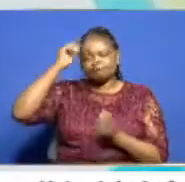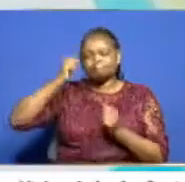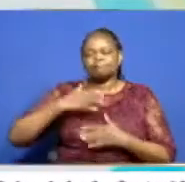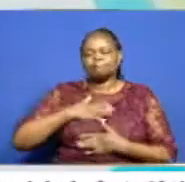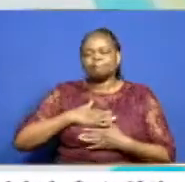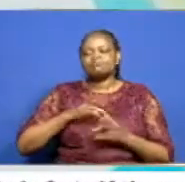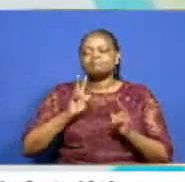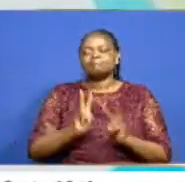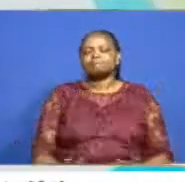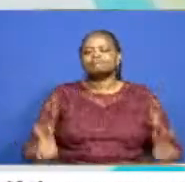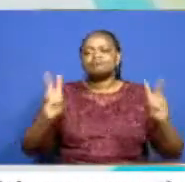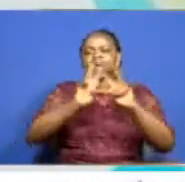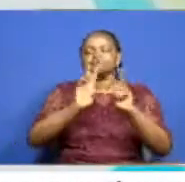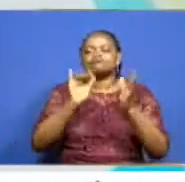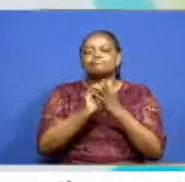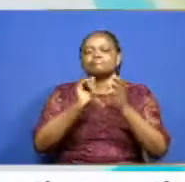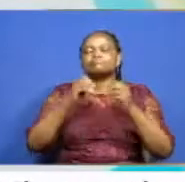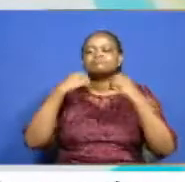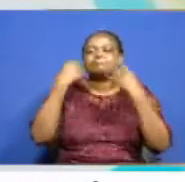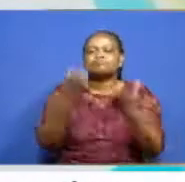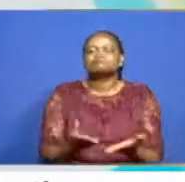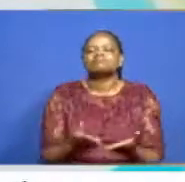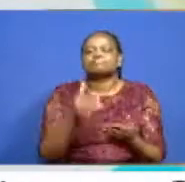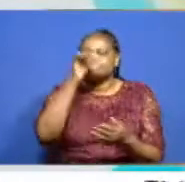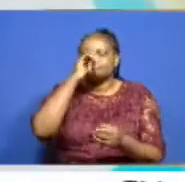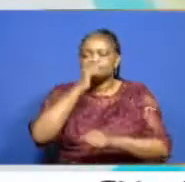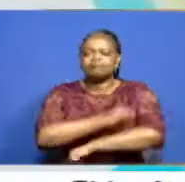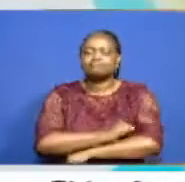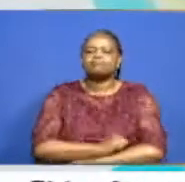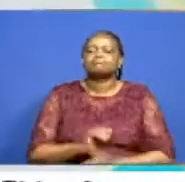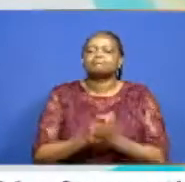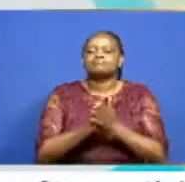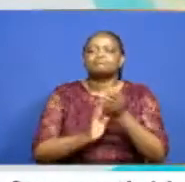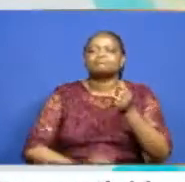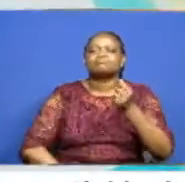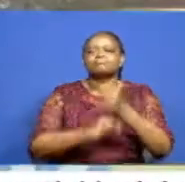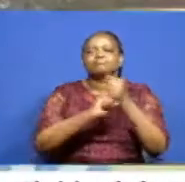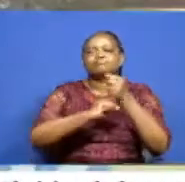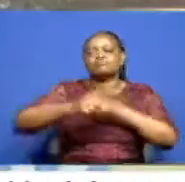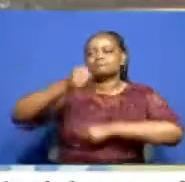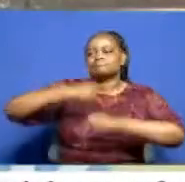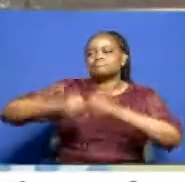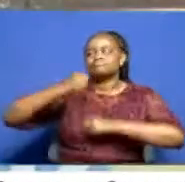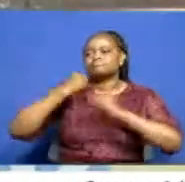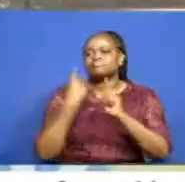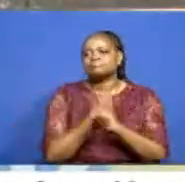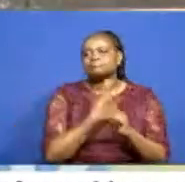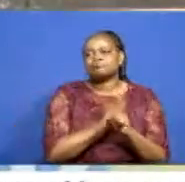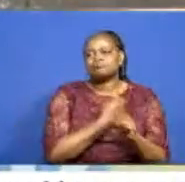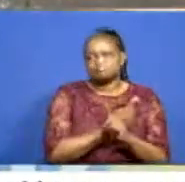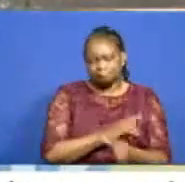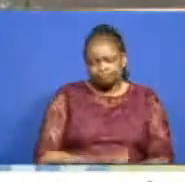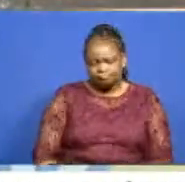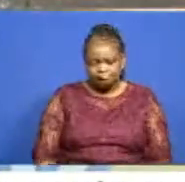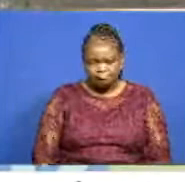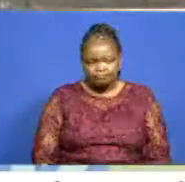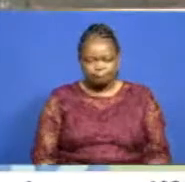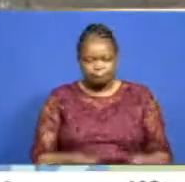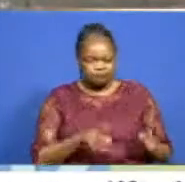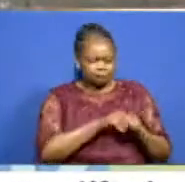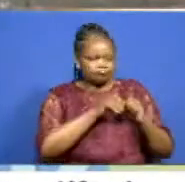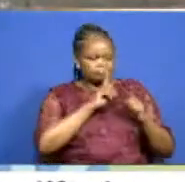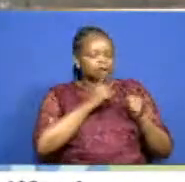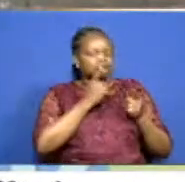is being given by private schools and be able to support those activities. All right. Thank you. And we'll be talking about some of those, you know, ways and